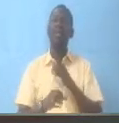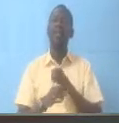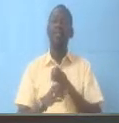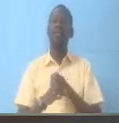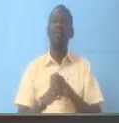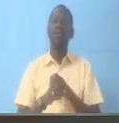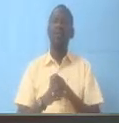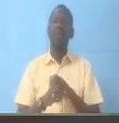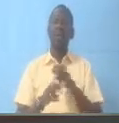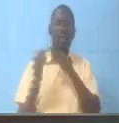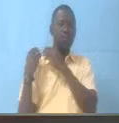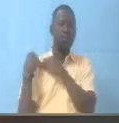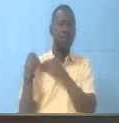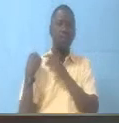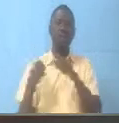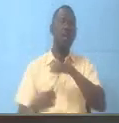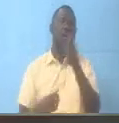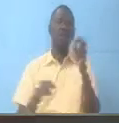and international,